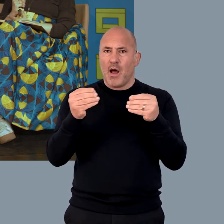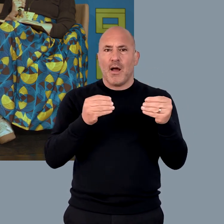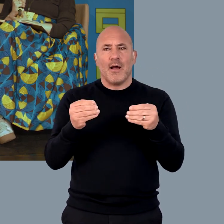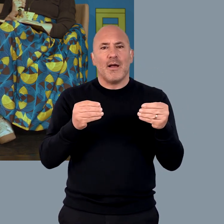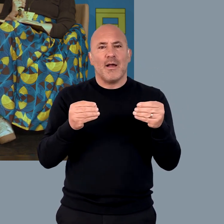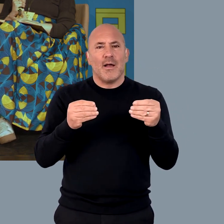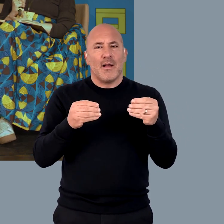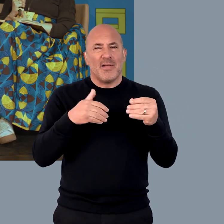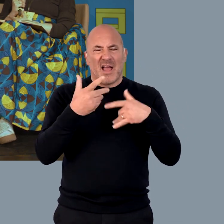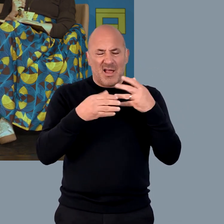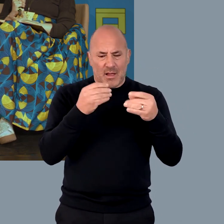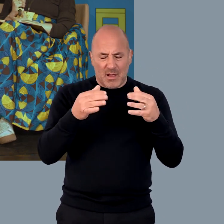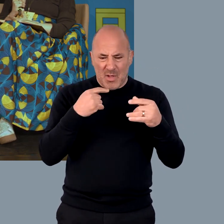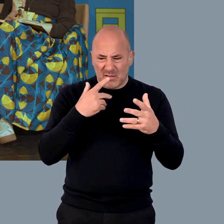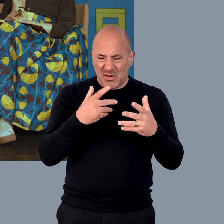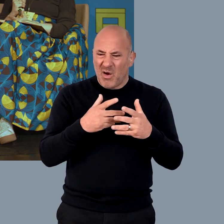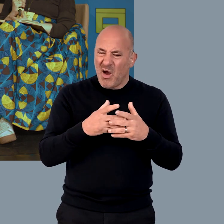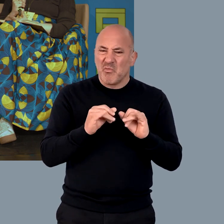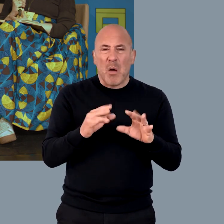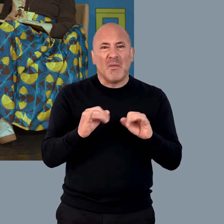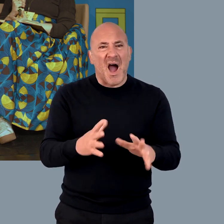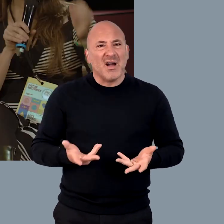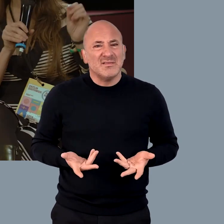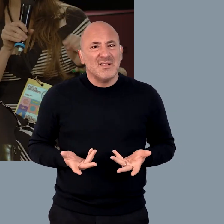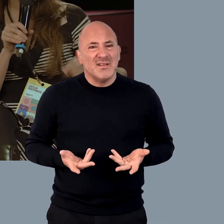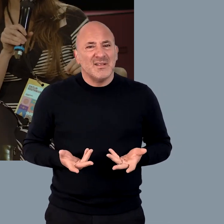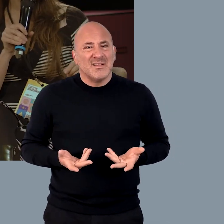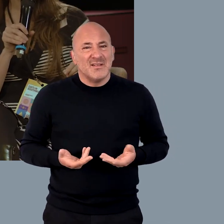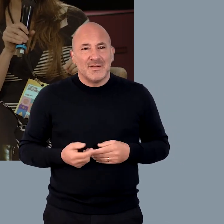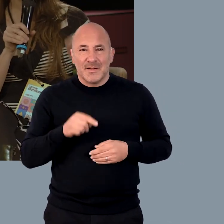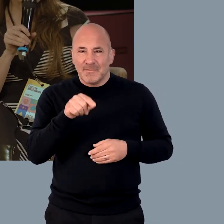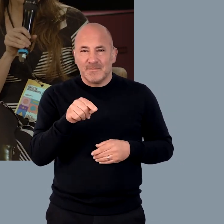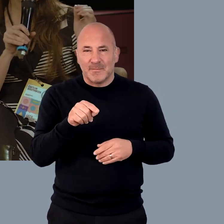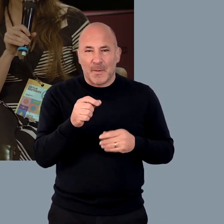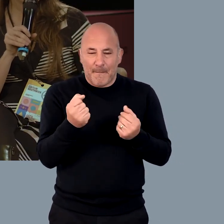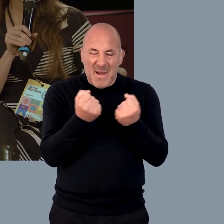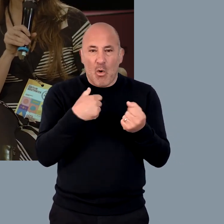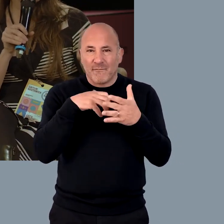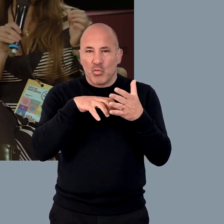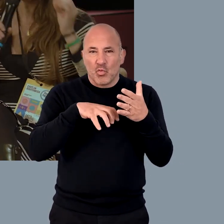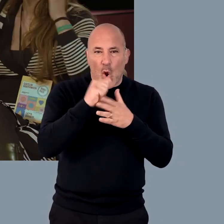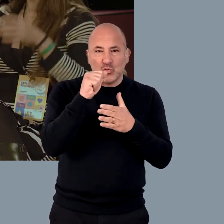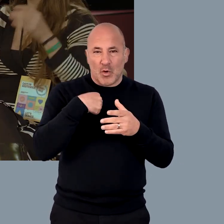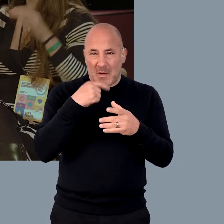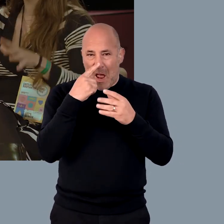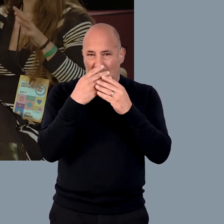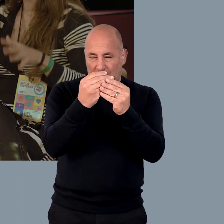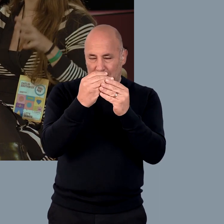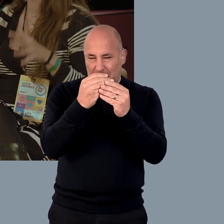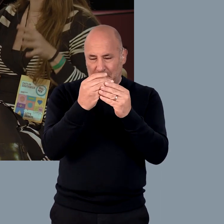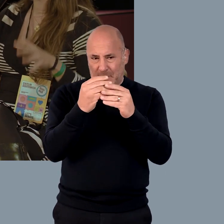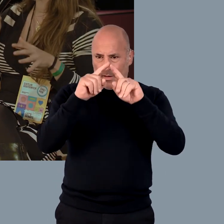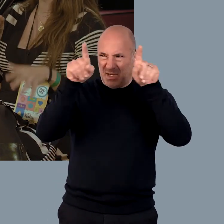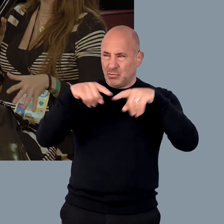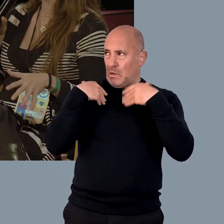and these two pieces fit. And before you know it, it's not so overwhelming. And I think that that's a little bit the power of culture, is that we can help